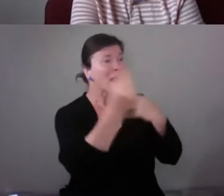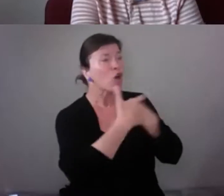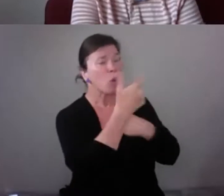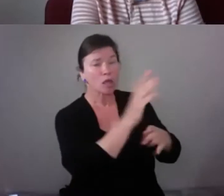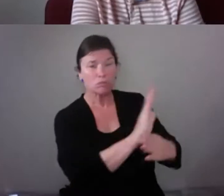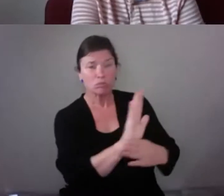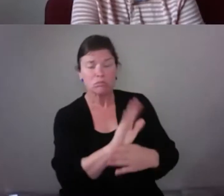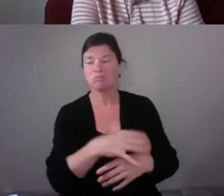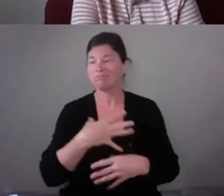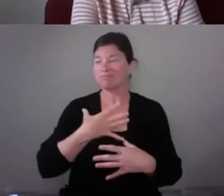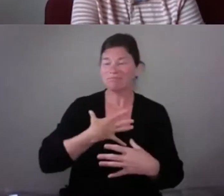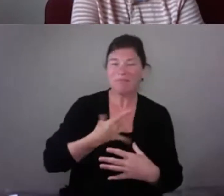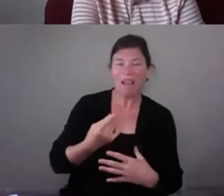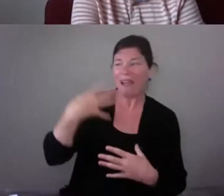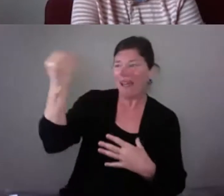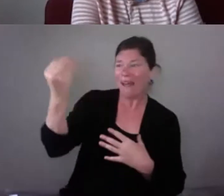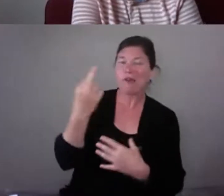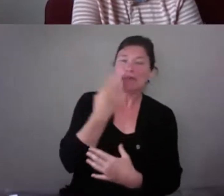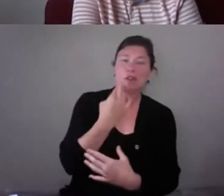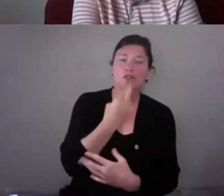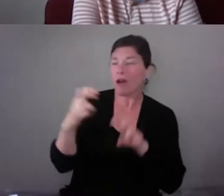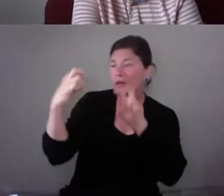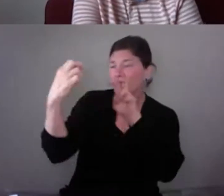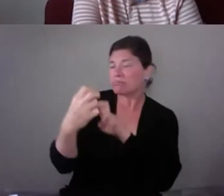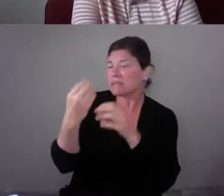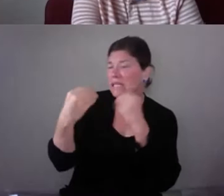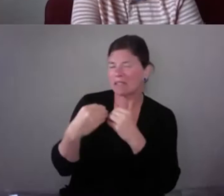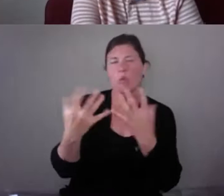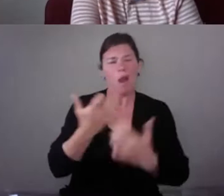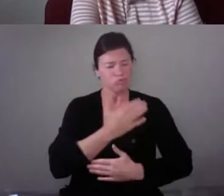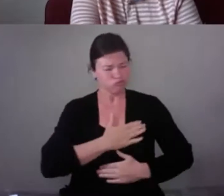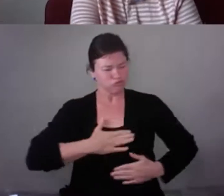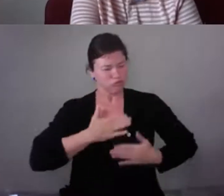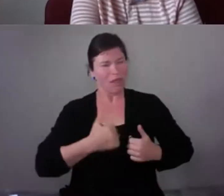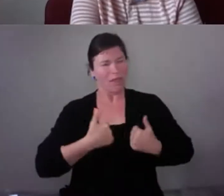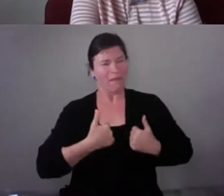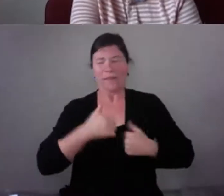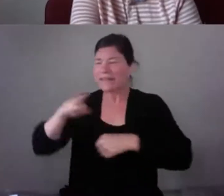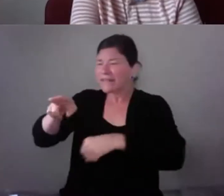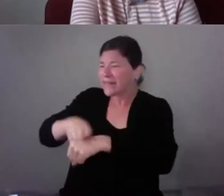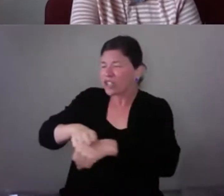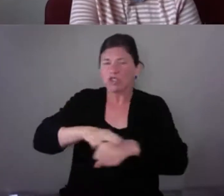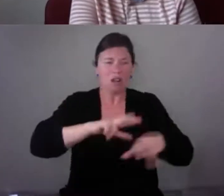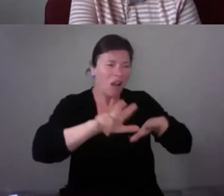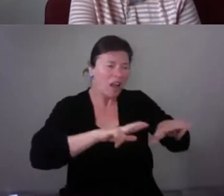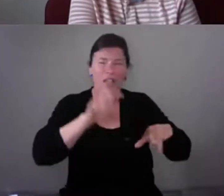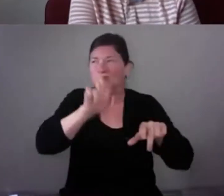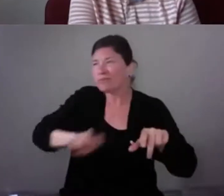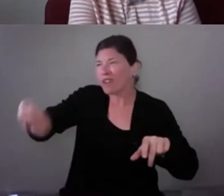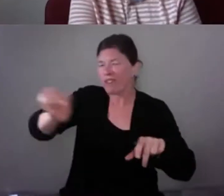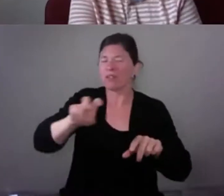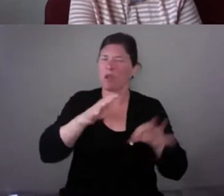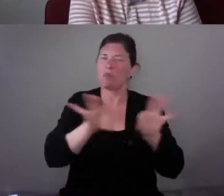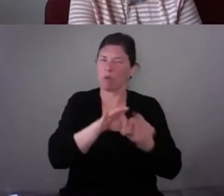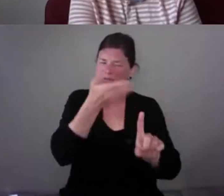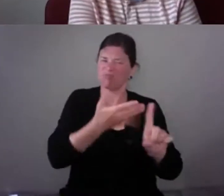want to just have a good life together with hiking and nature and traveling. Yeah,